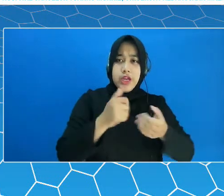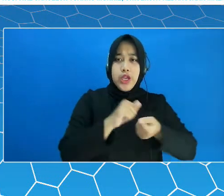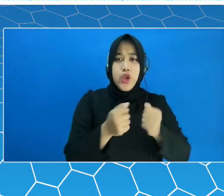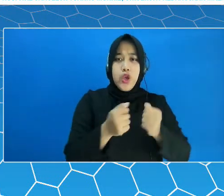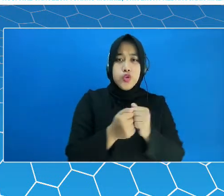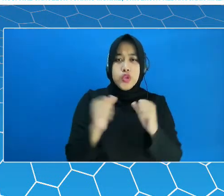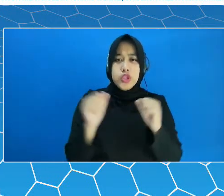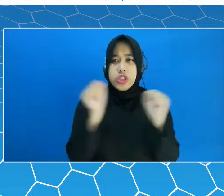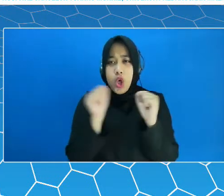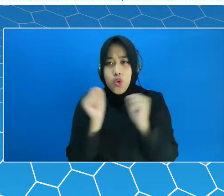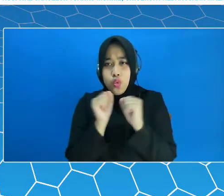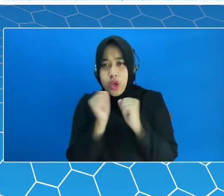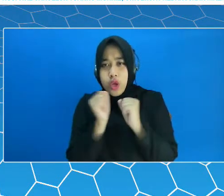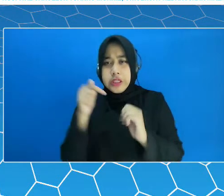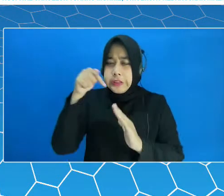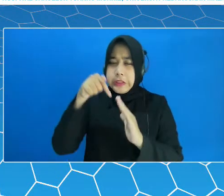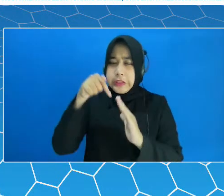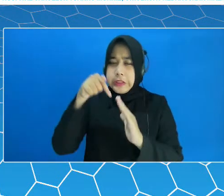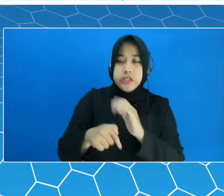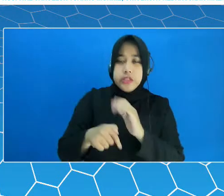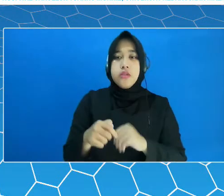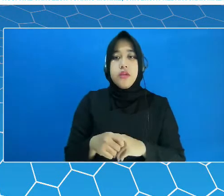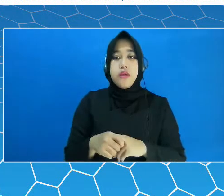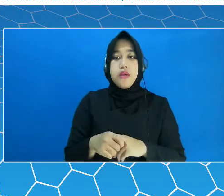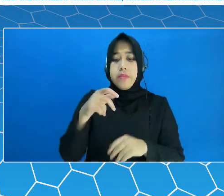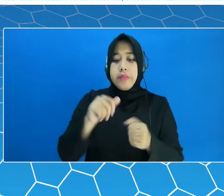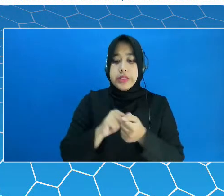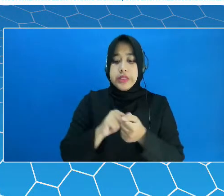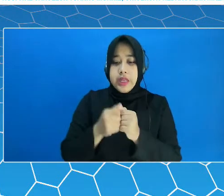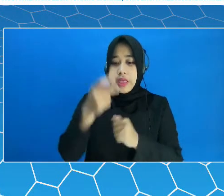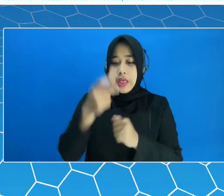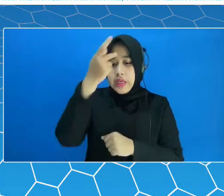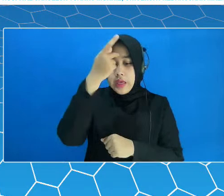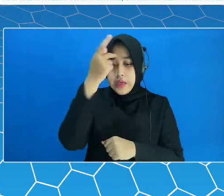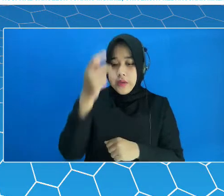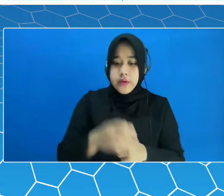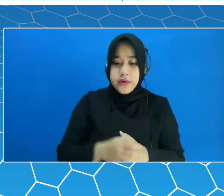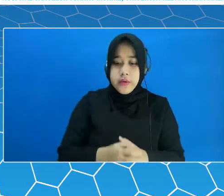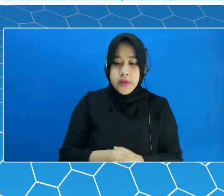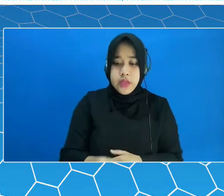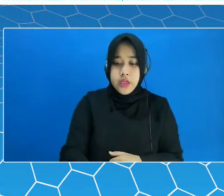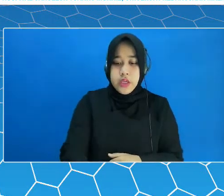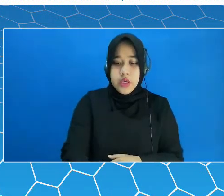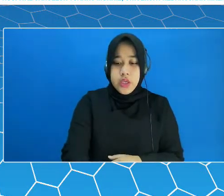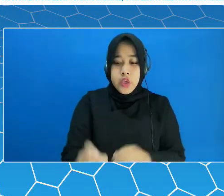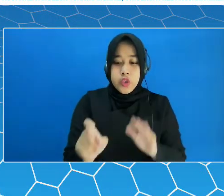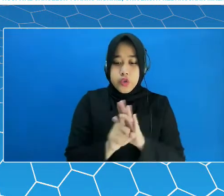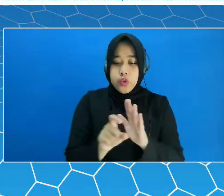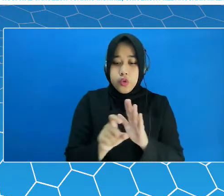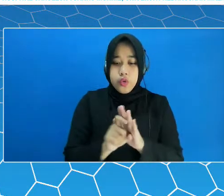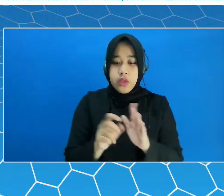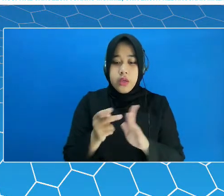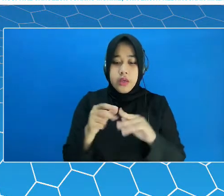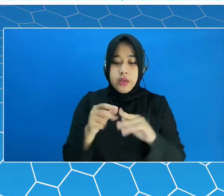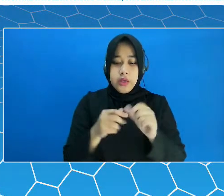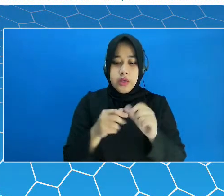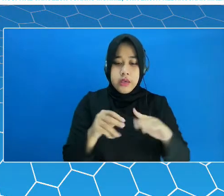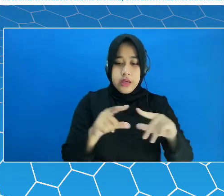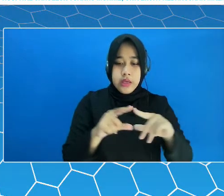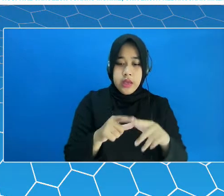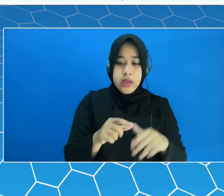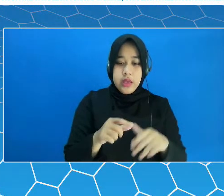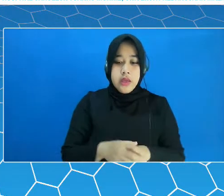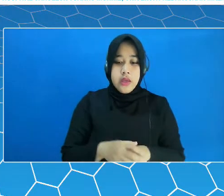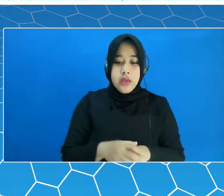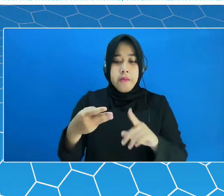cancer. Therefore, the elective cases like gallstones, hernias, can't be done because of the limitation of that.